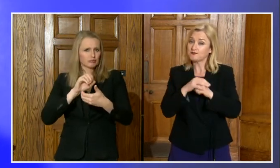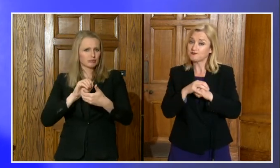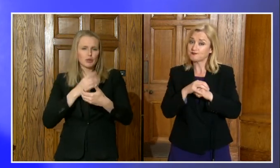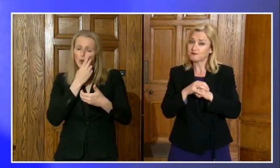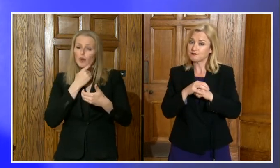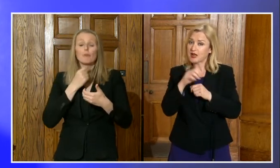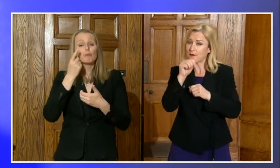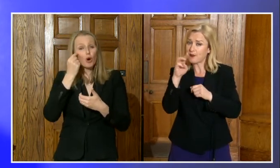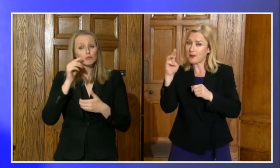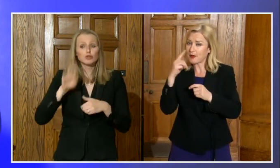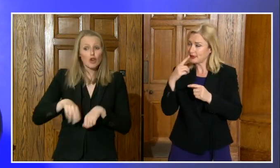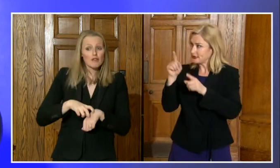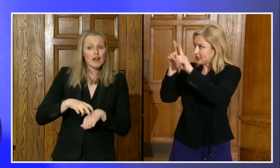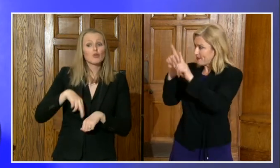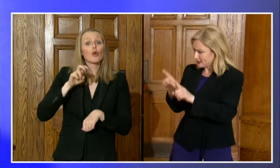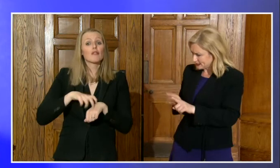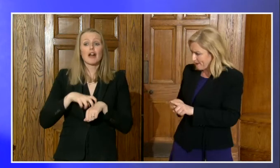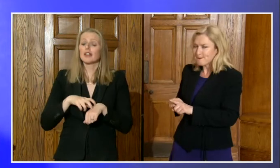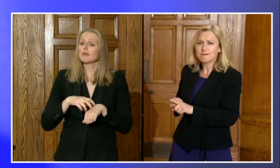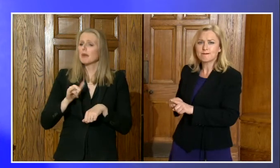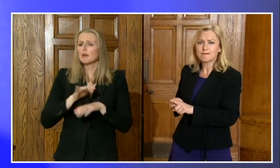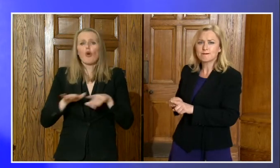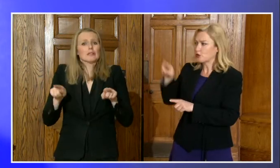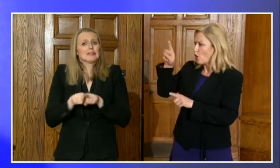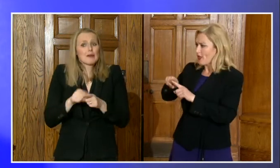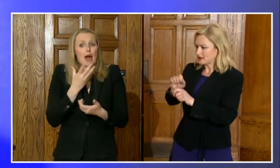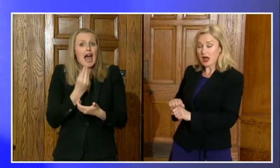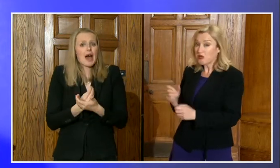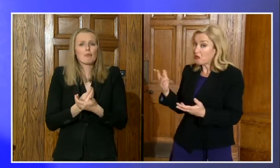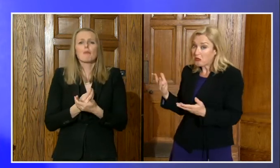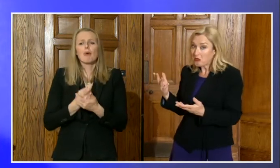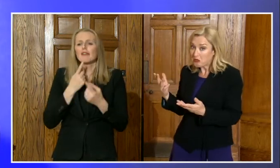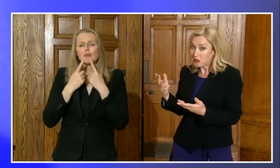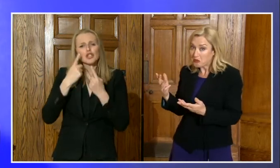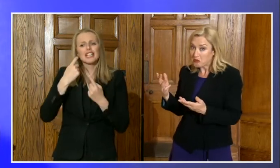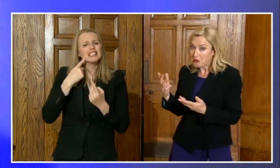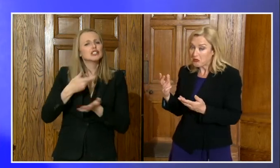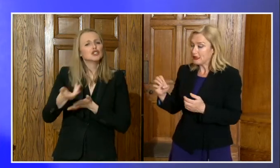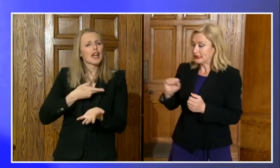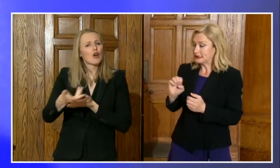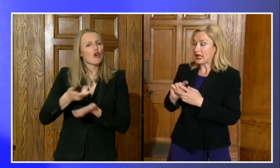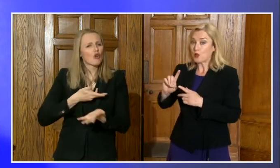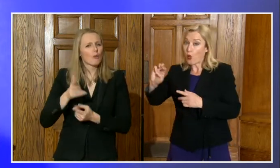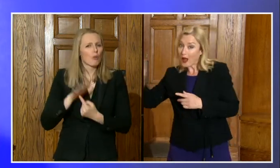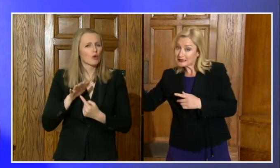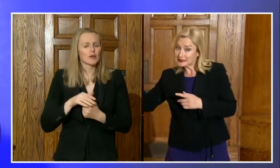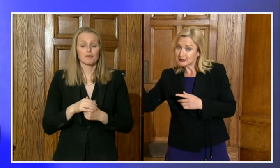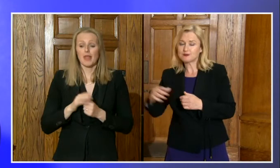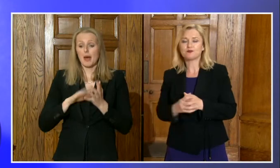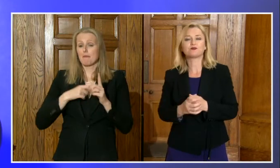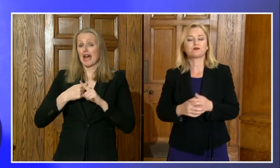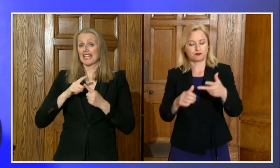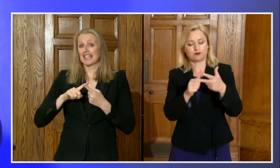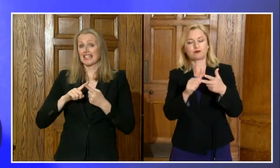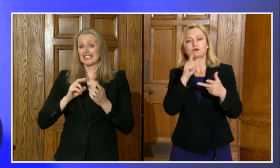same app, but to make sure that they are compatible. In regards to Mike's actions at the weekend,